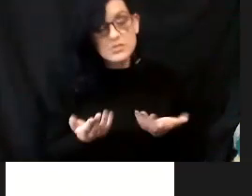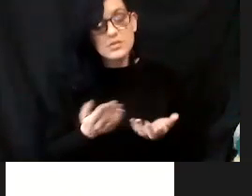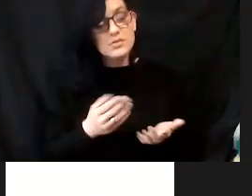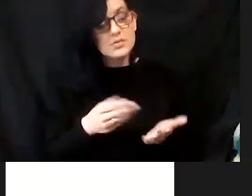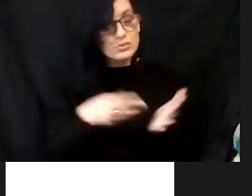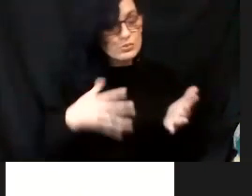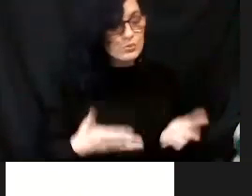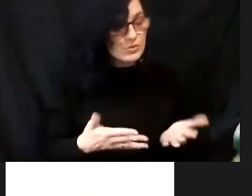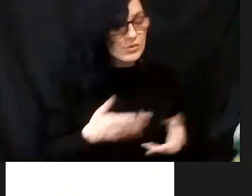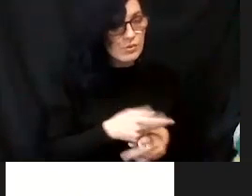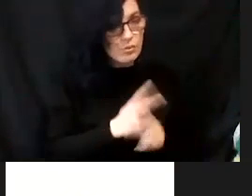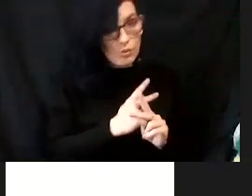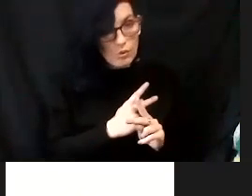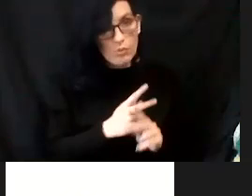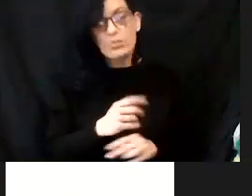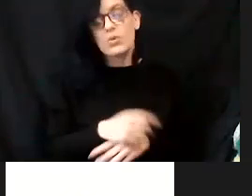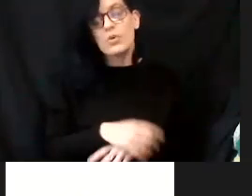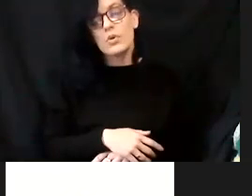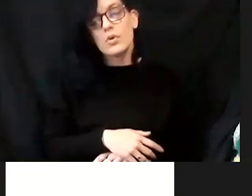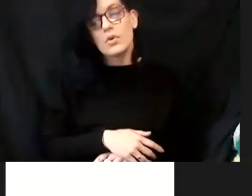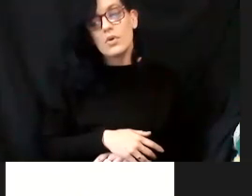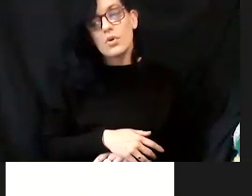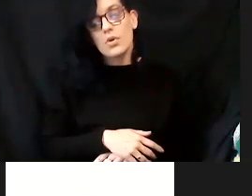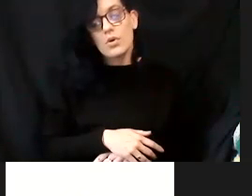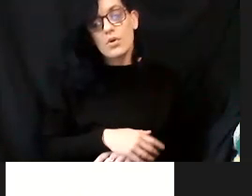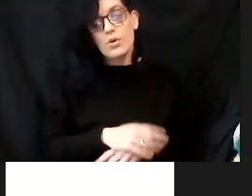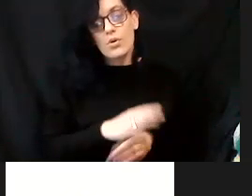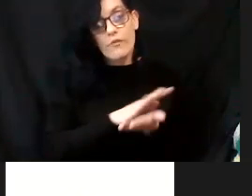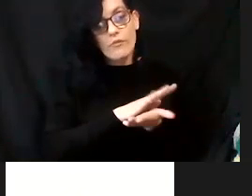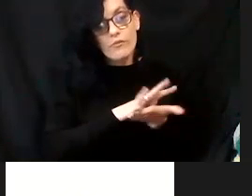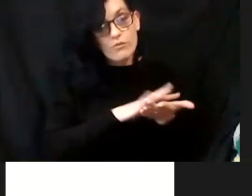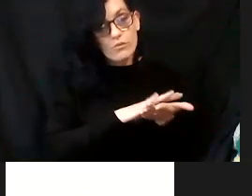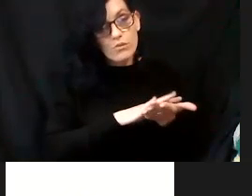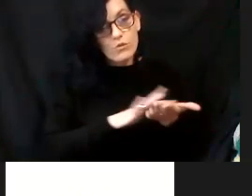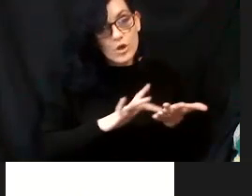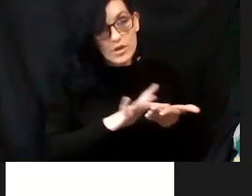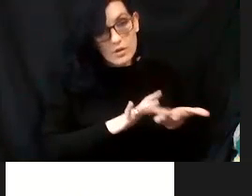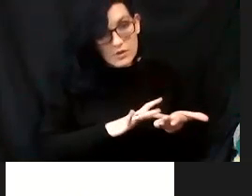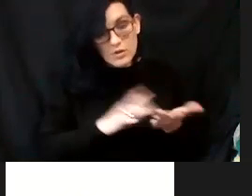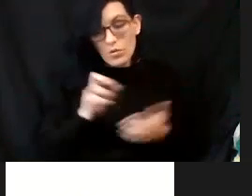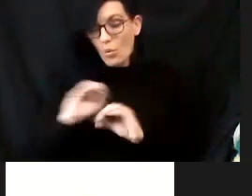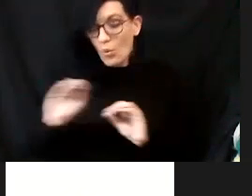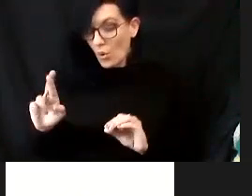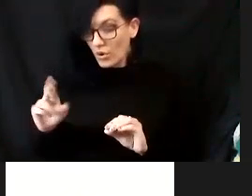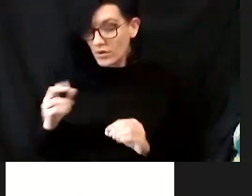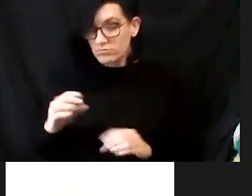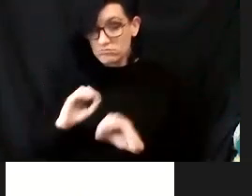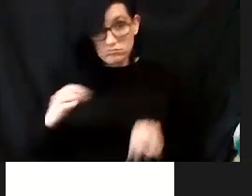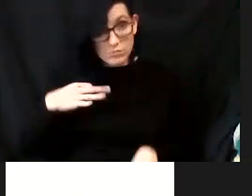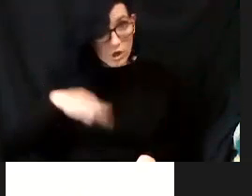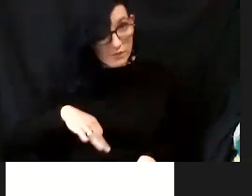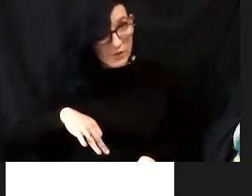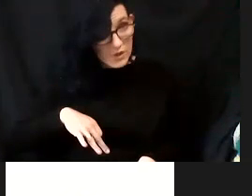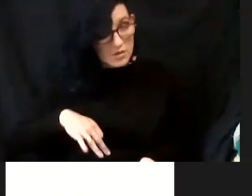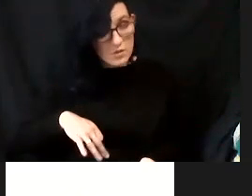If you work for certain qualifying nonprofits, certain loans can be discharged